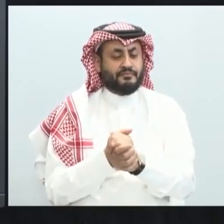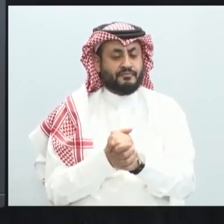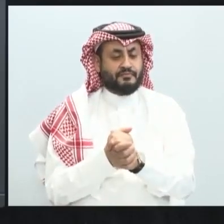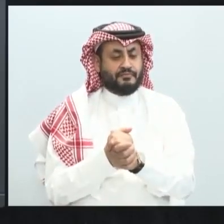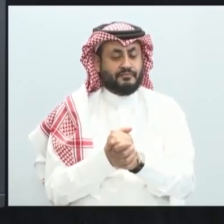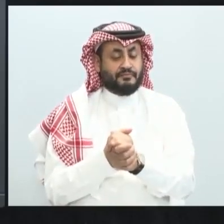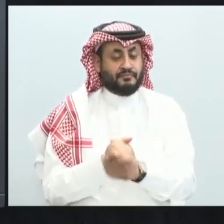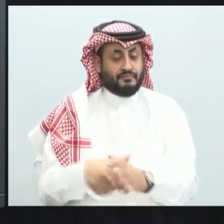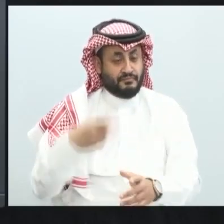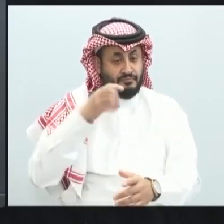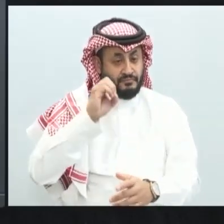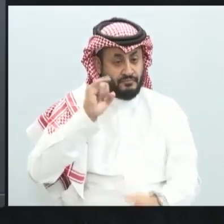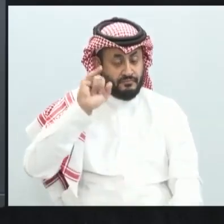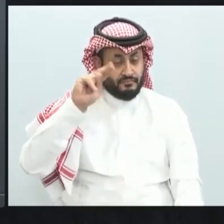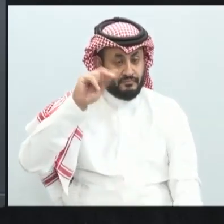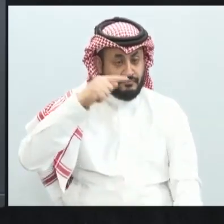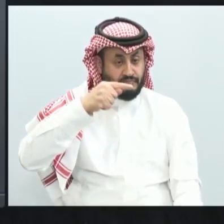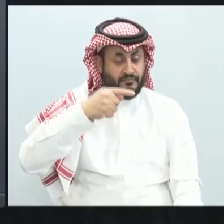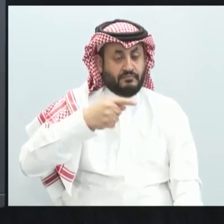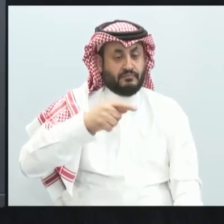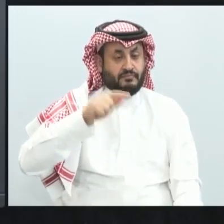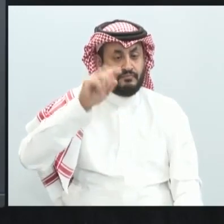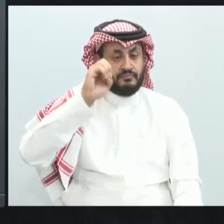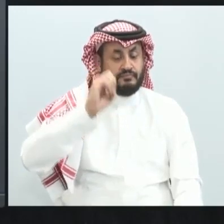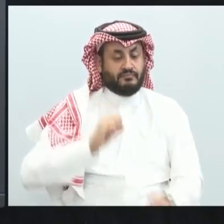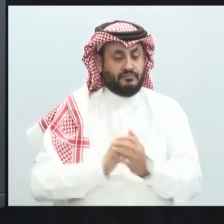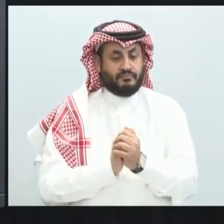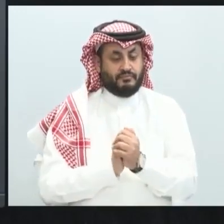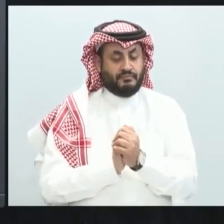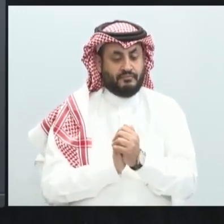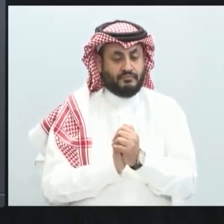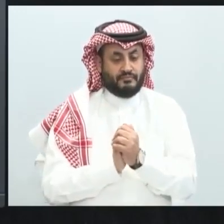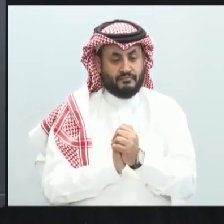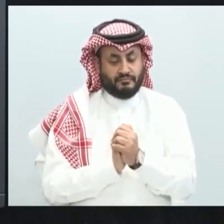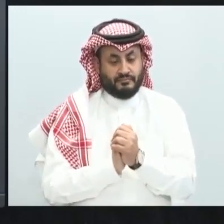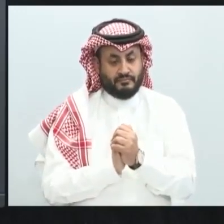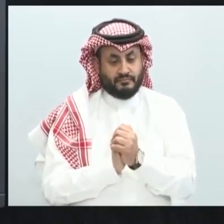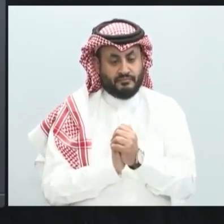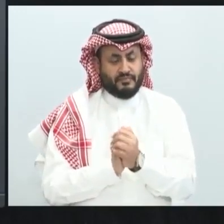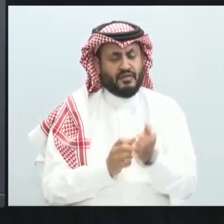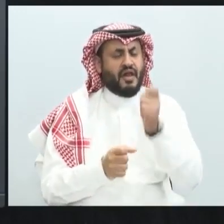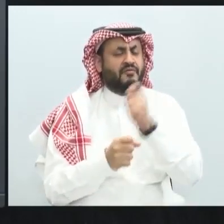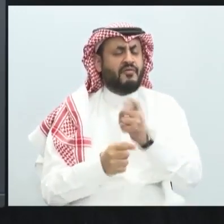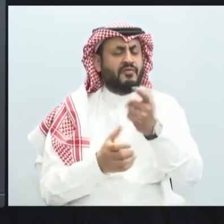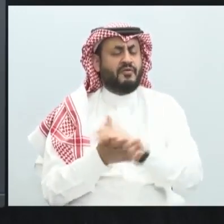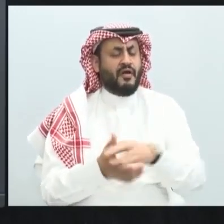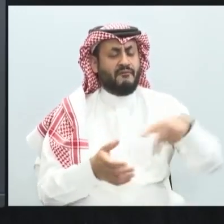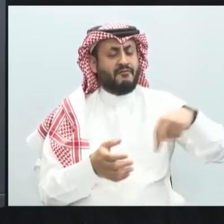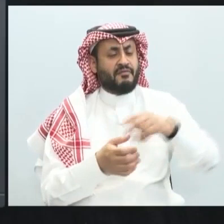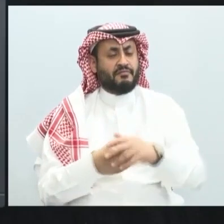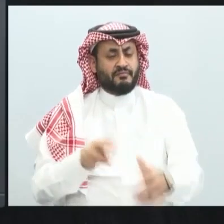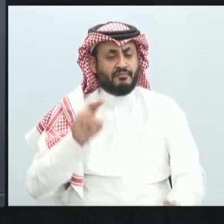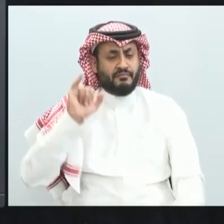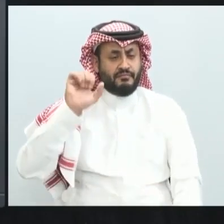saying, I am going to. So, I am going to visit the